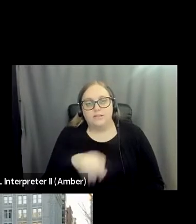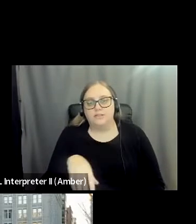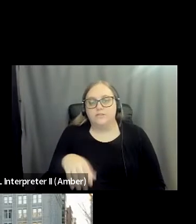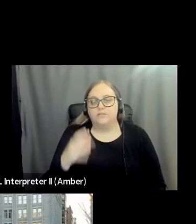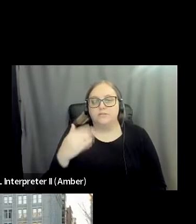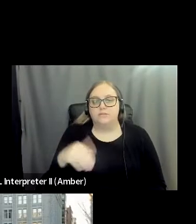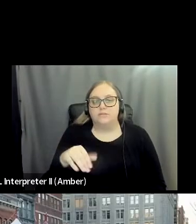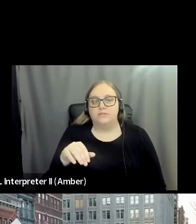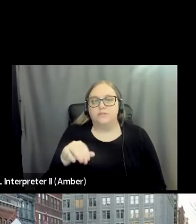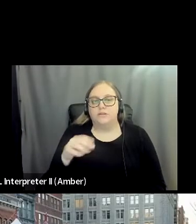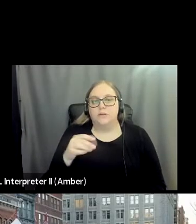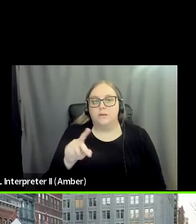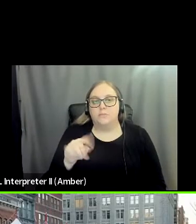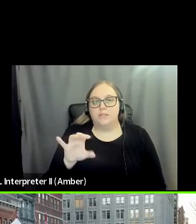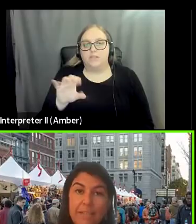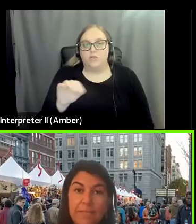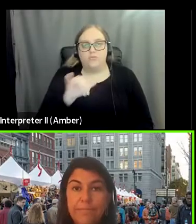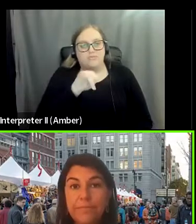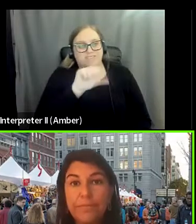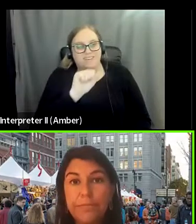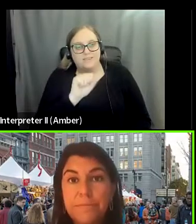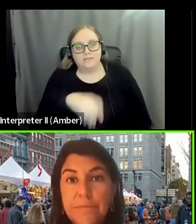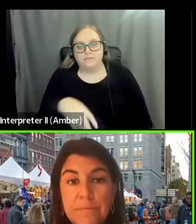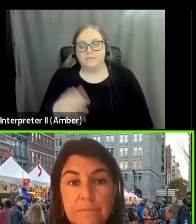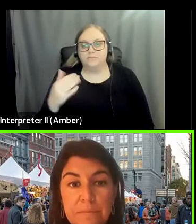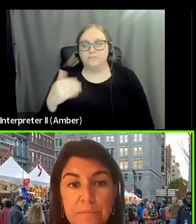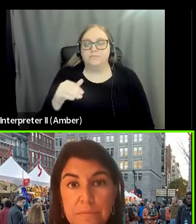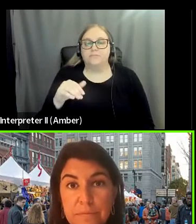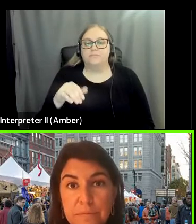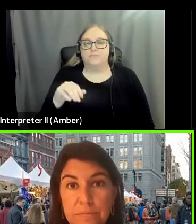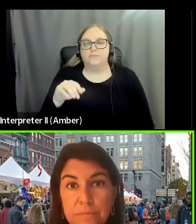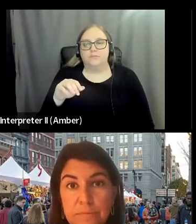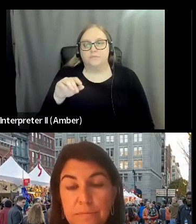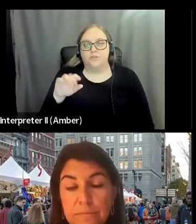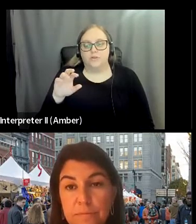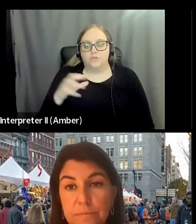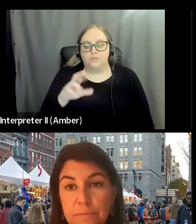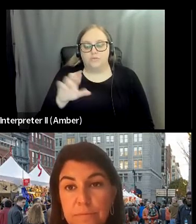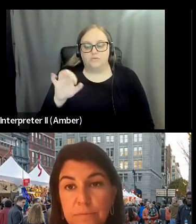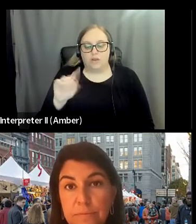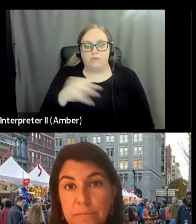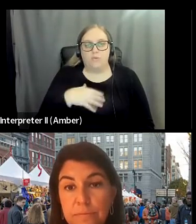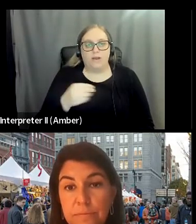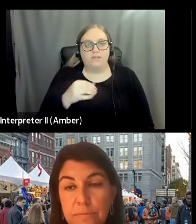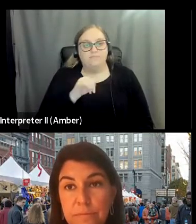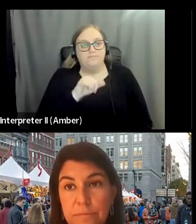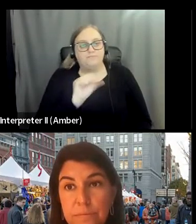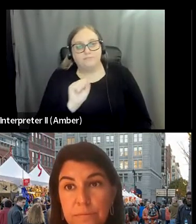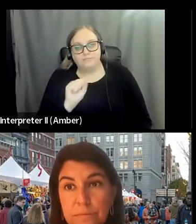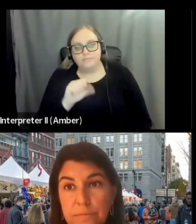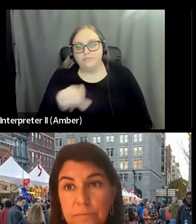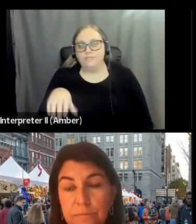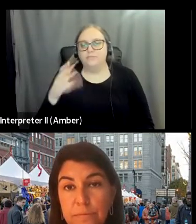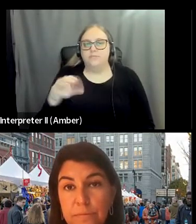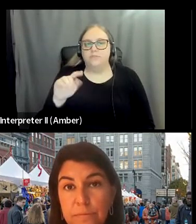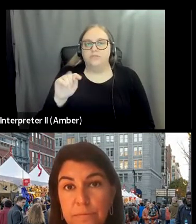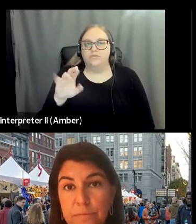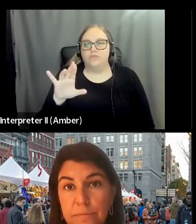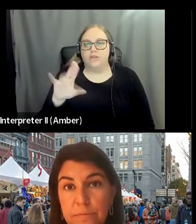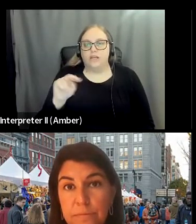votes yes. Councilmember Pinto. Yes. Councilmember Pinto votes yes. Councilmember Robert White. Yes. Councilmember Robert White votes yes. Councilmember Trahan